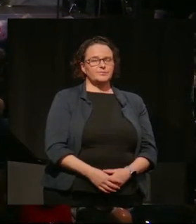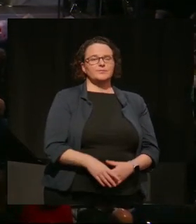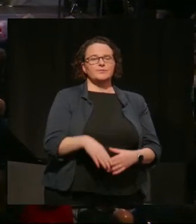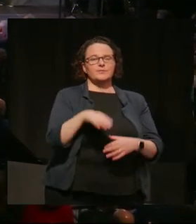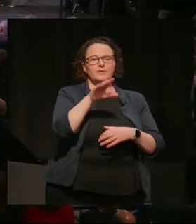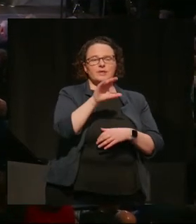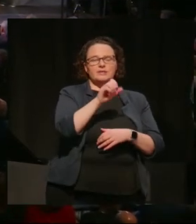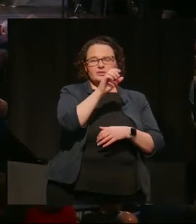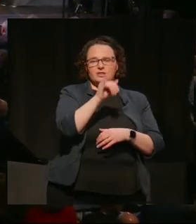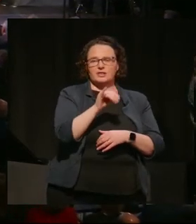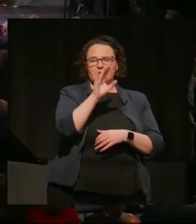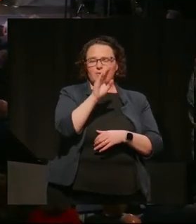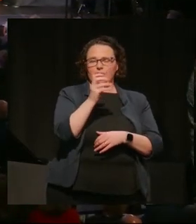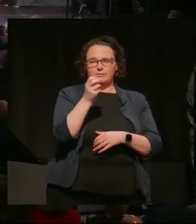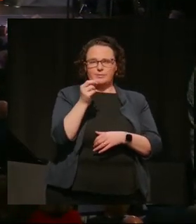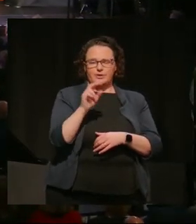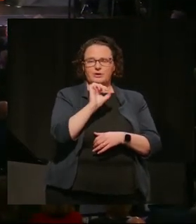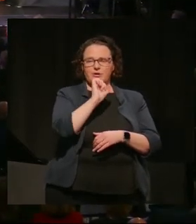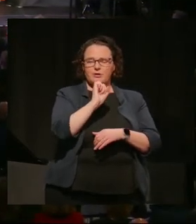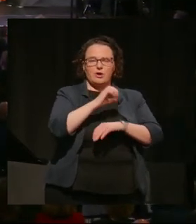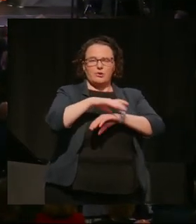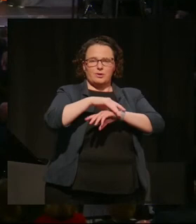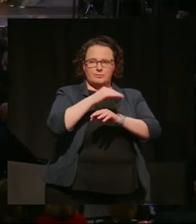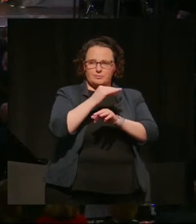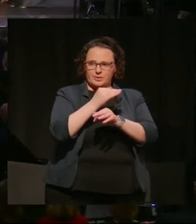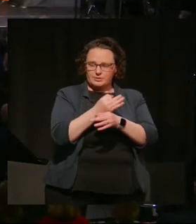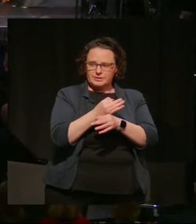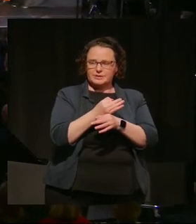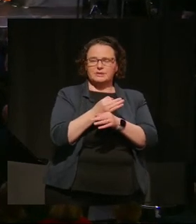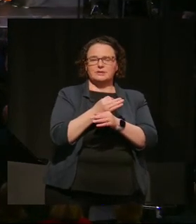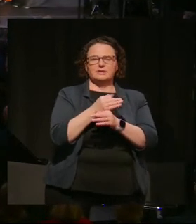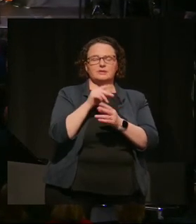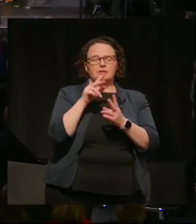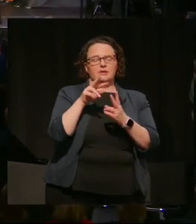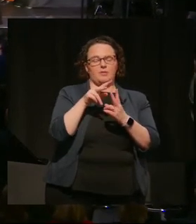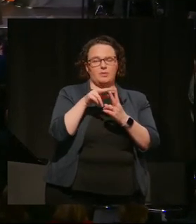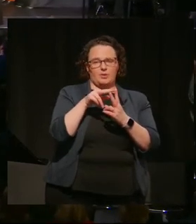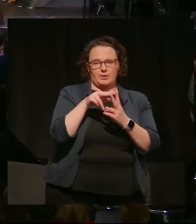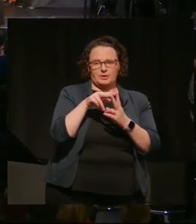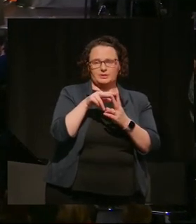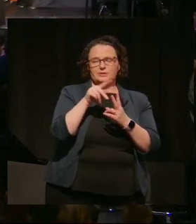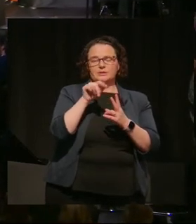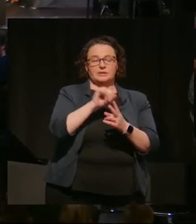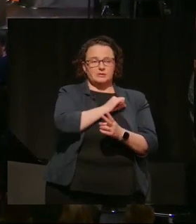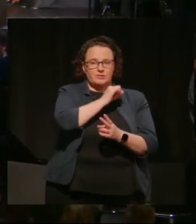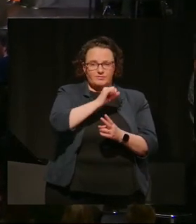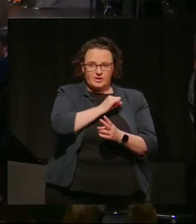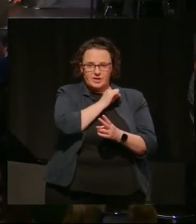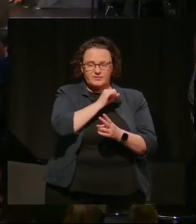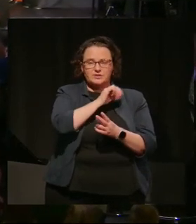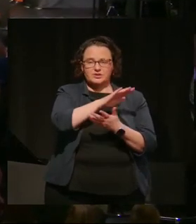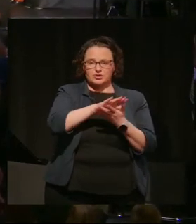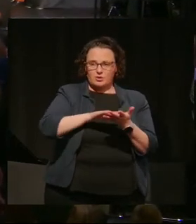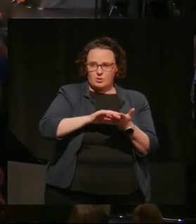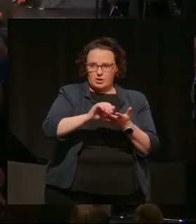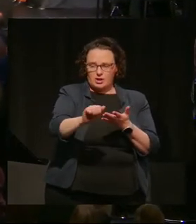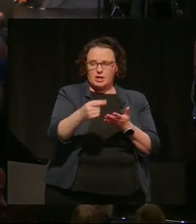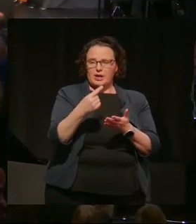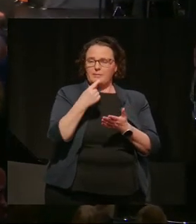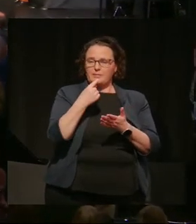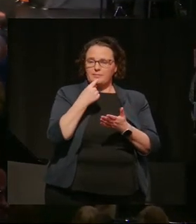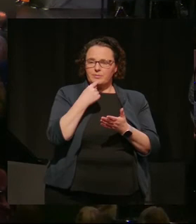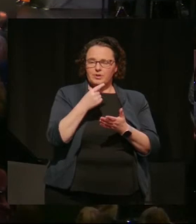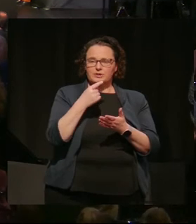Shelley Weinberger, whose grandparents, Martin and Malvina Weinberger, survived the Shoah, but the